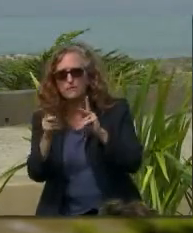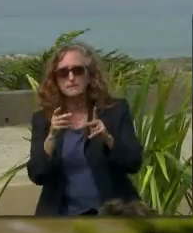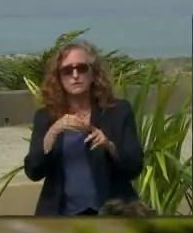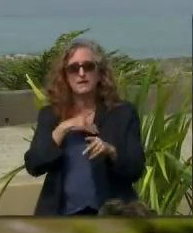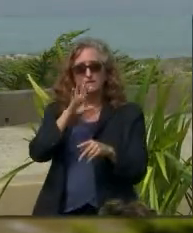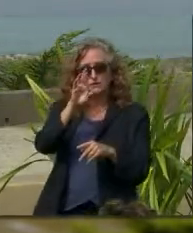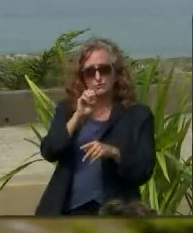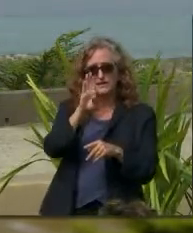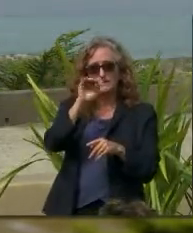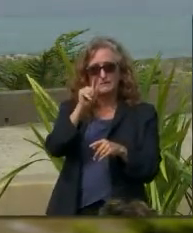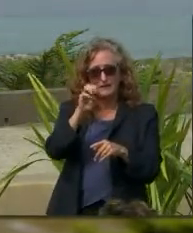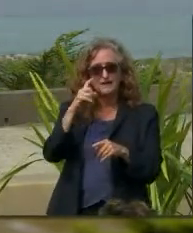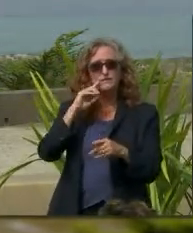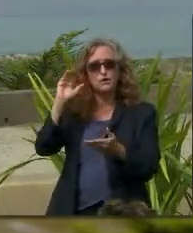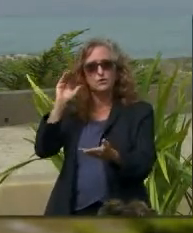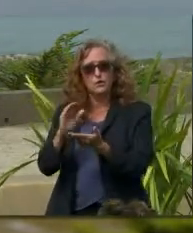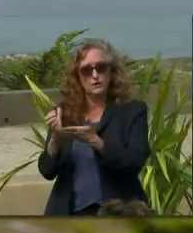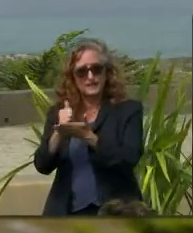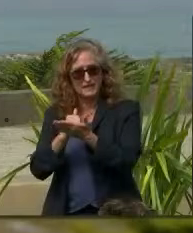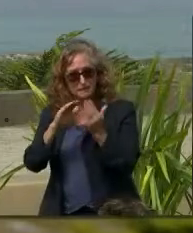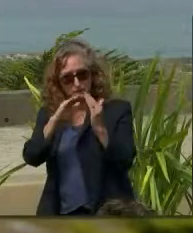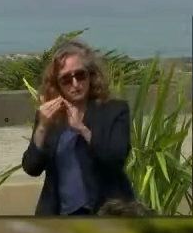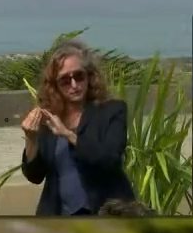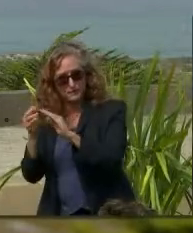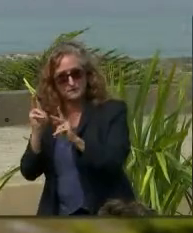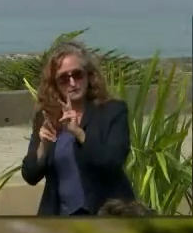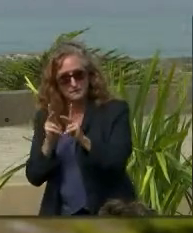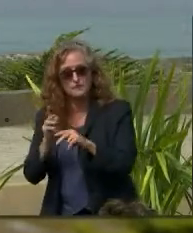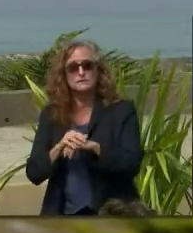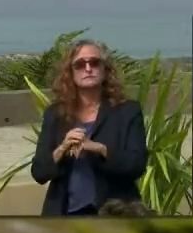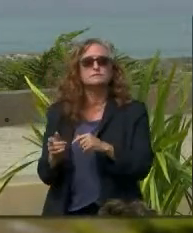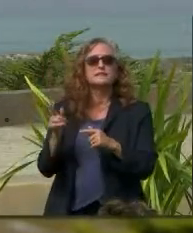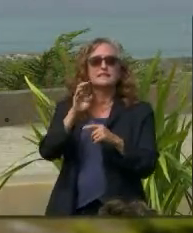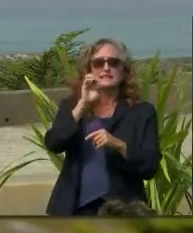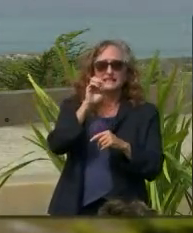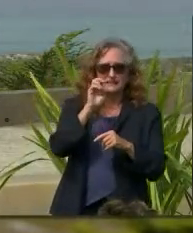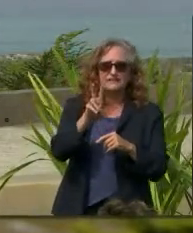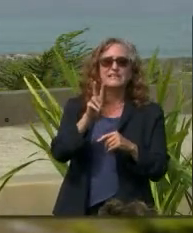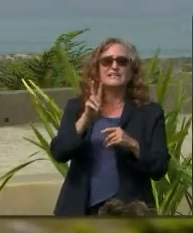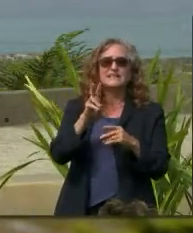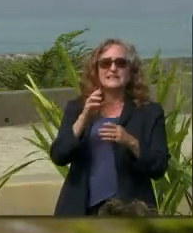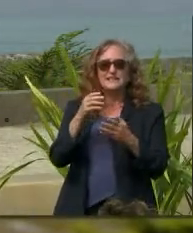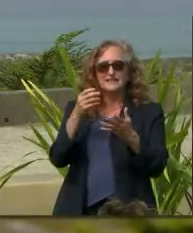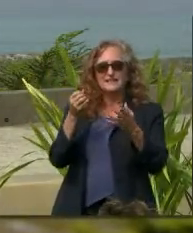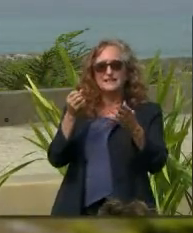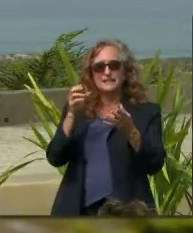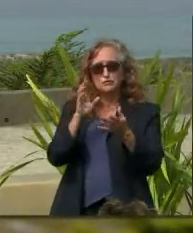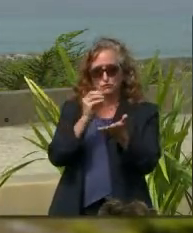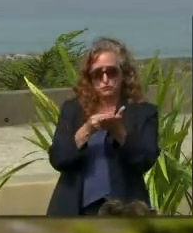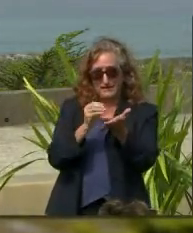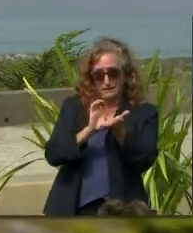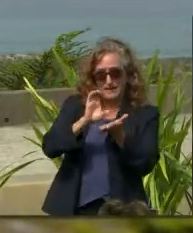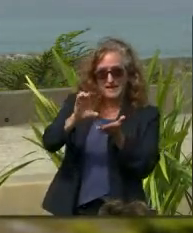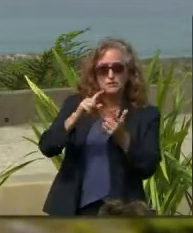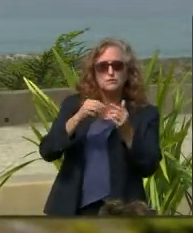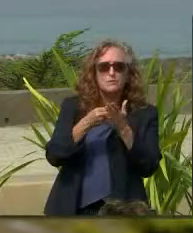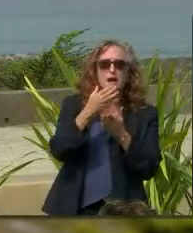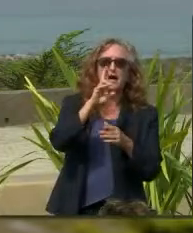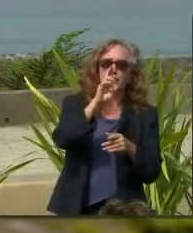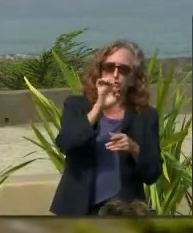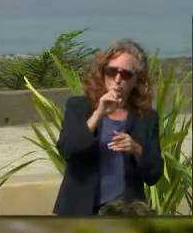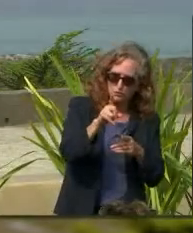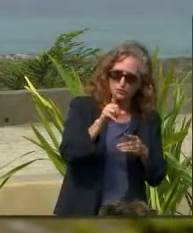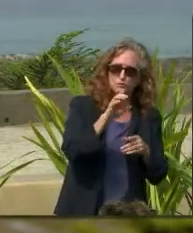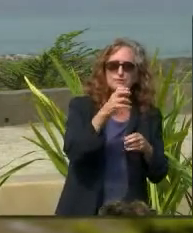rebates for people with low incomes and providing EV rebates for used EV purchases, the first state in